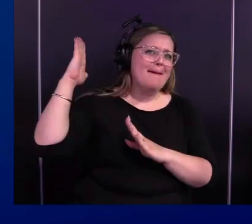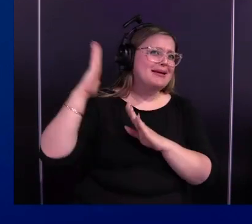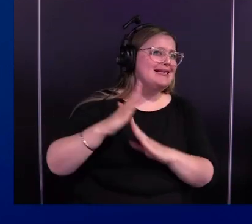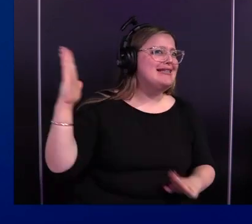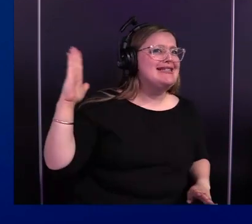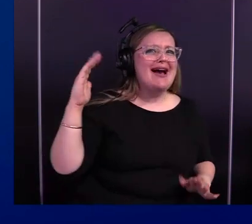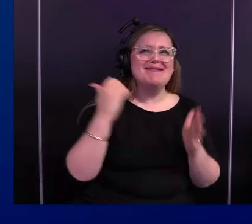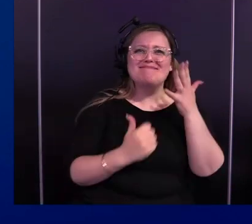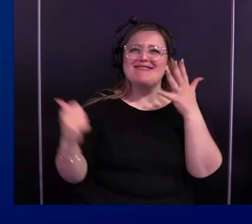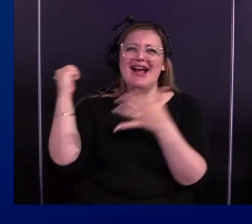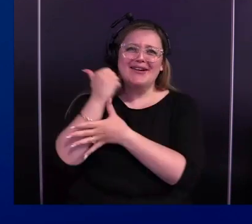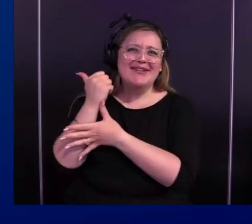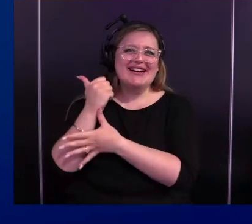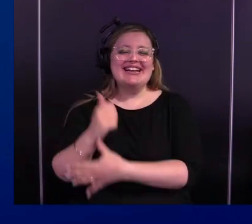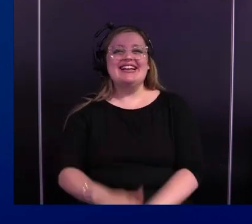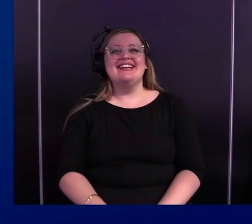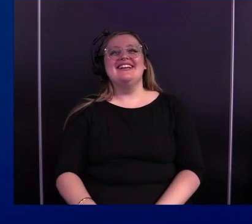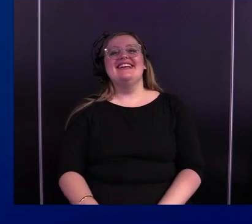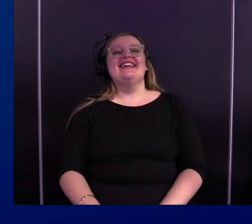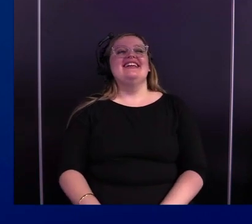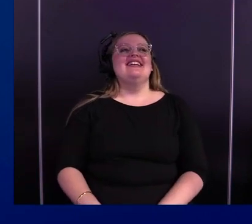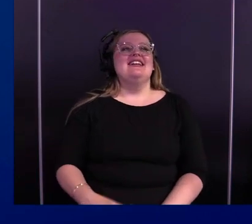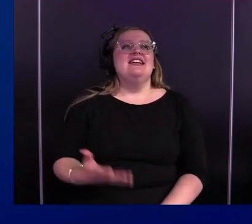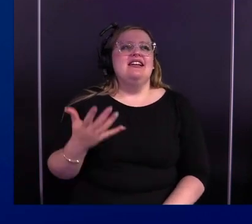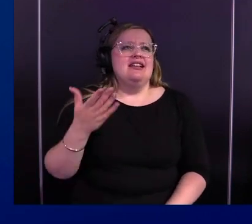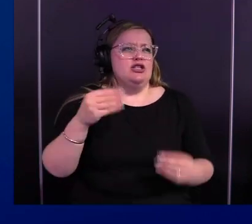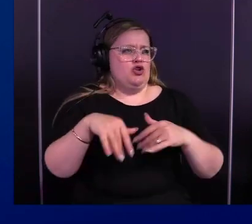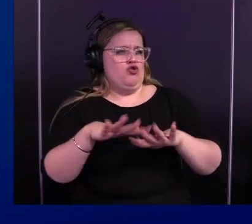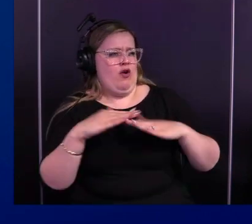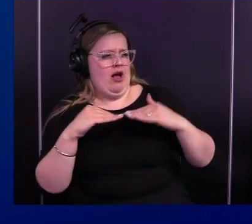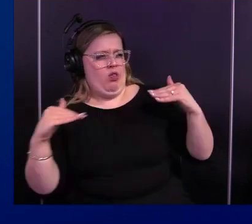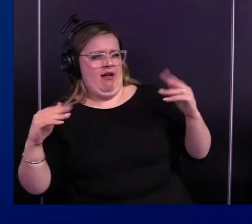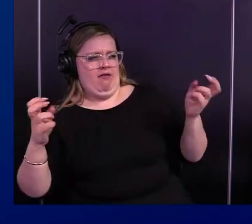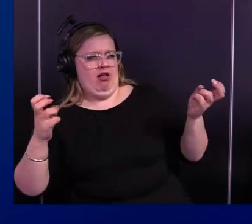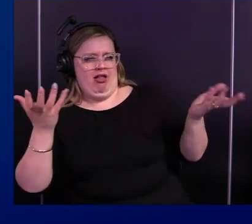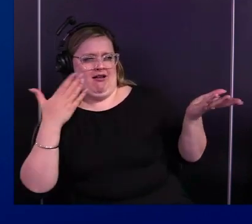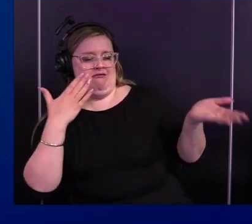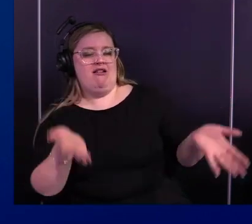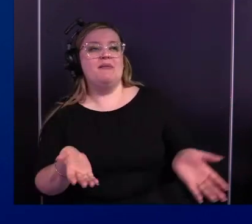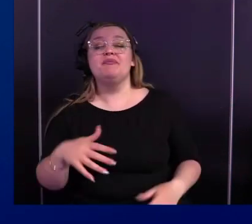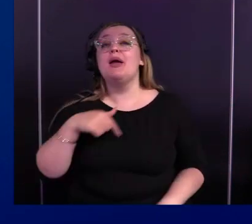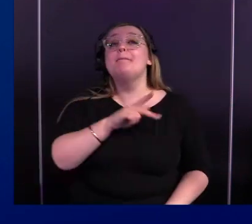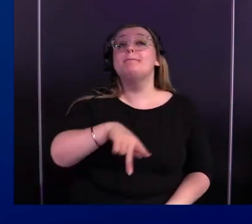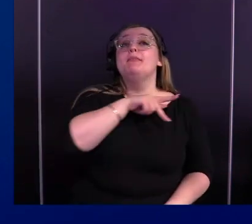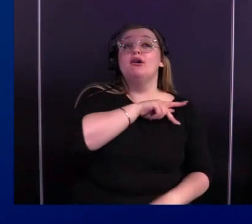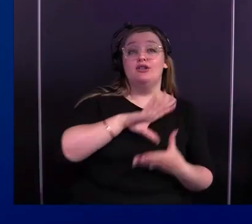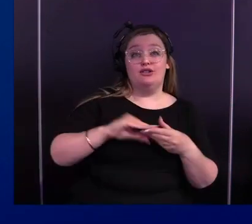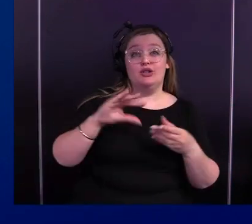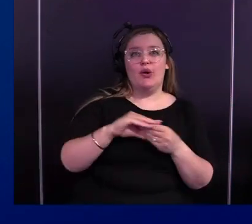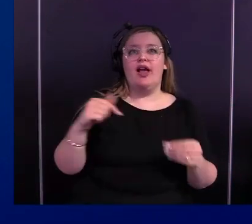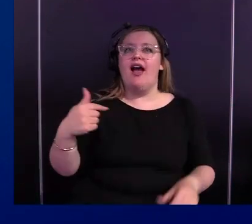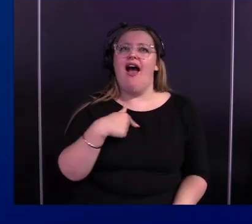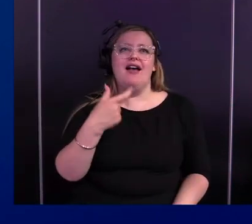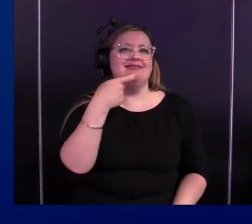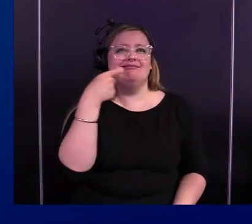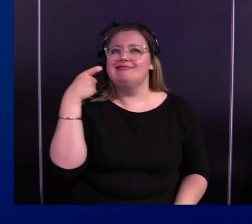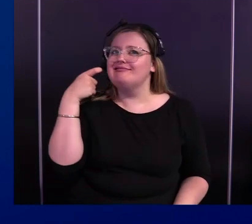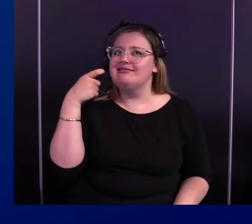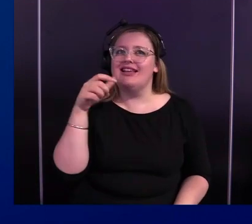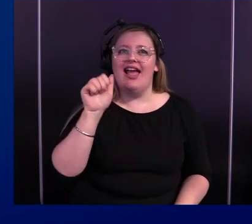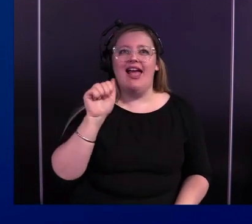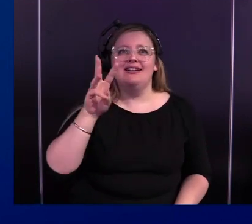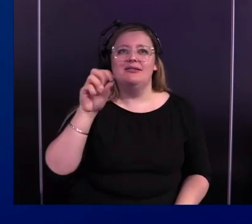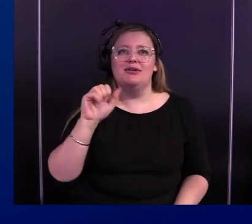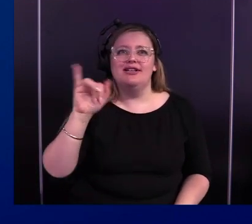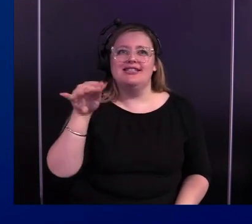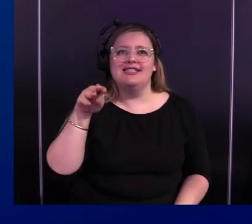Sam. Zero? Yep, yep. Ground level? I don't know. You know, and I'll say personal story. I got addicted to the AWS Jams when